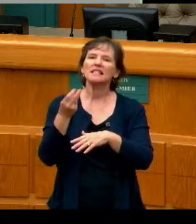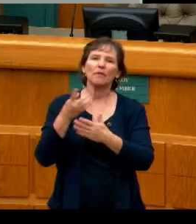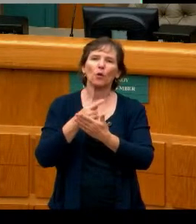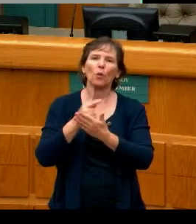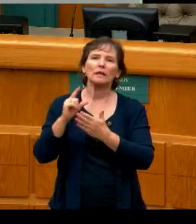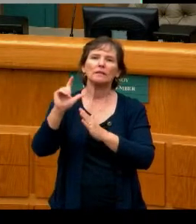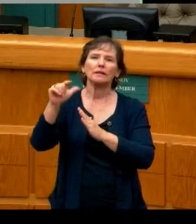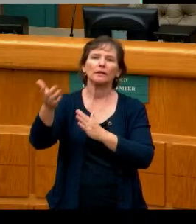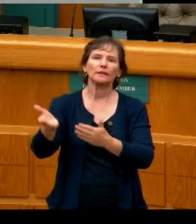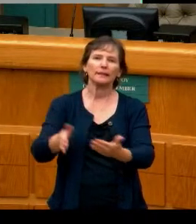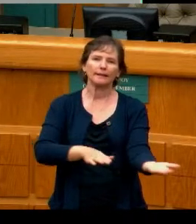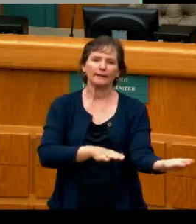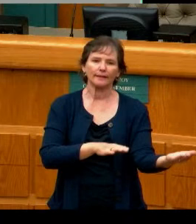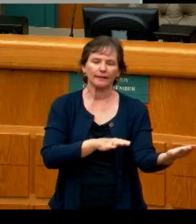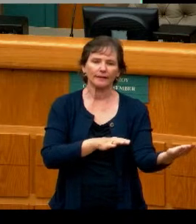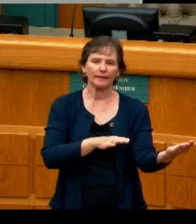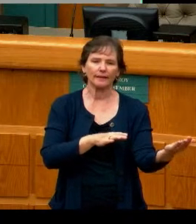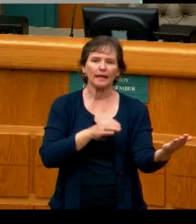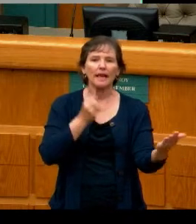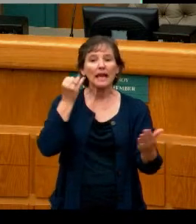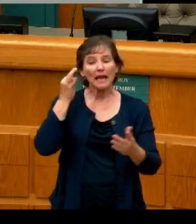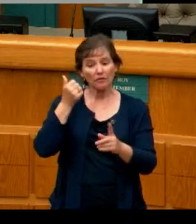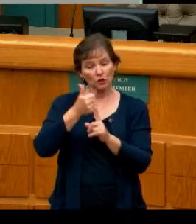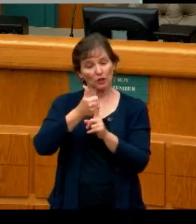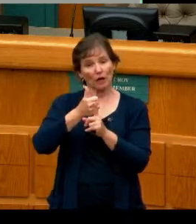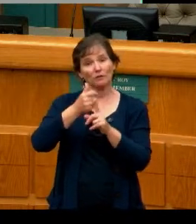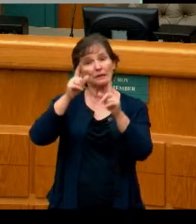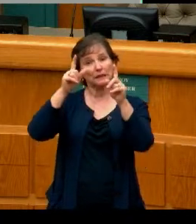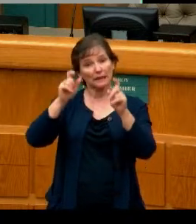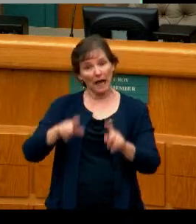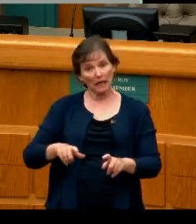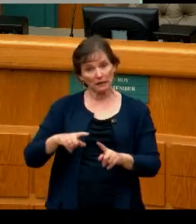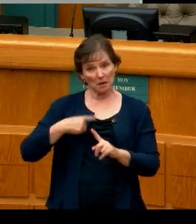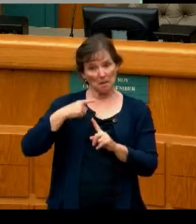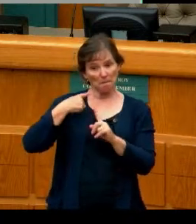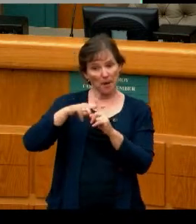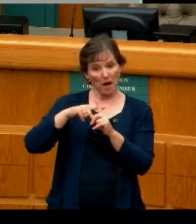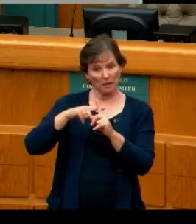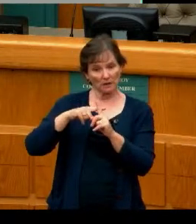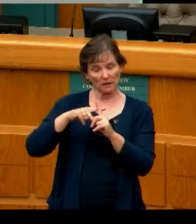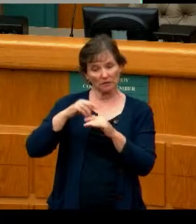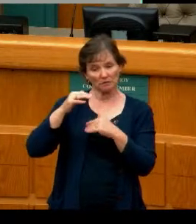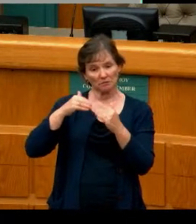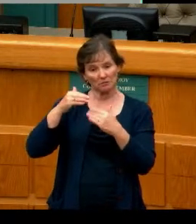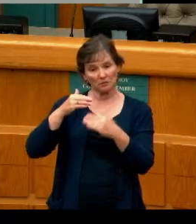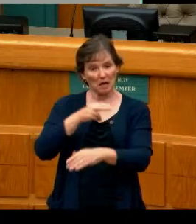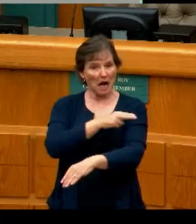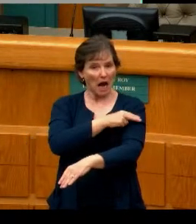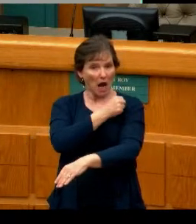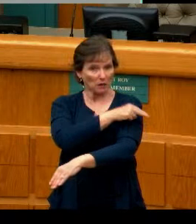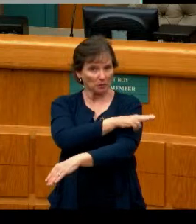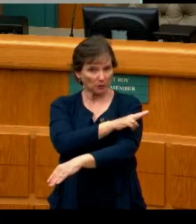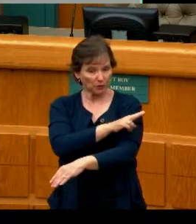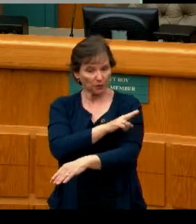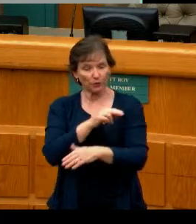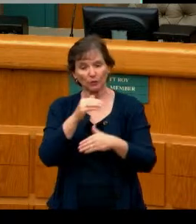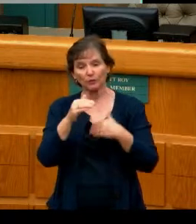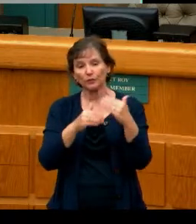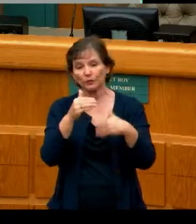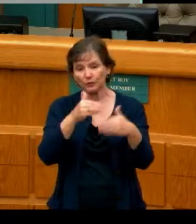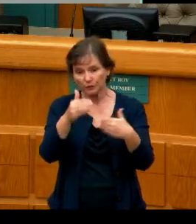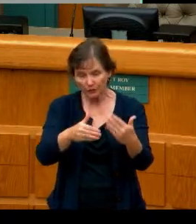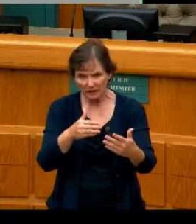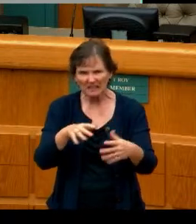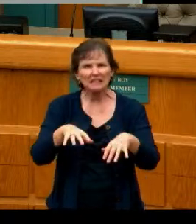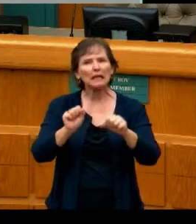They usually die a few weeks later. So there's a delay between when you contract COVID and when you test positive. If